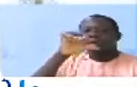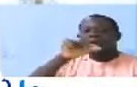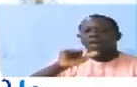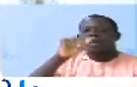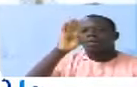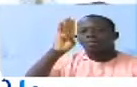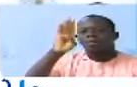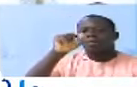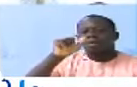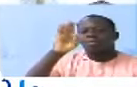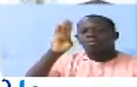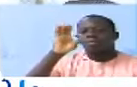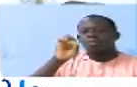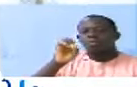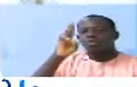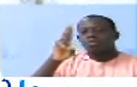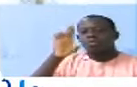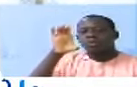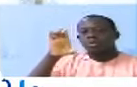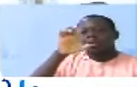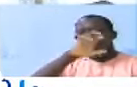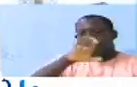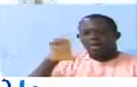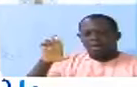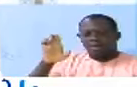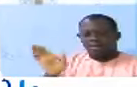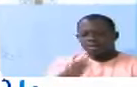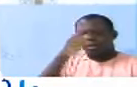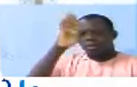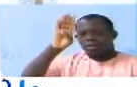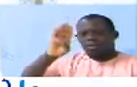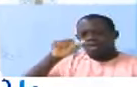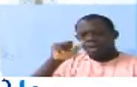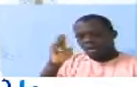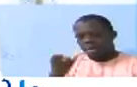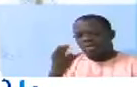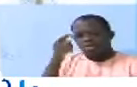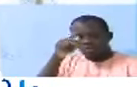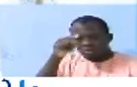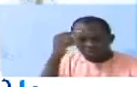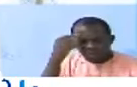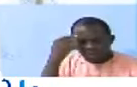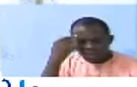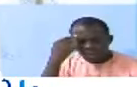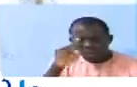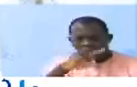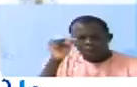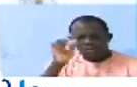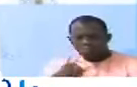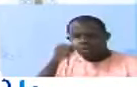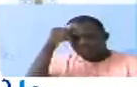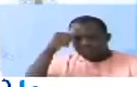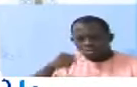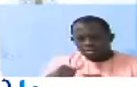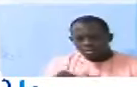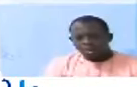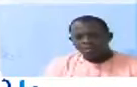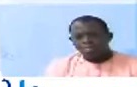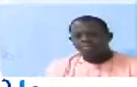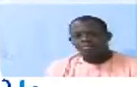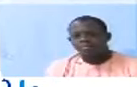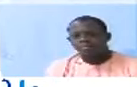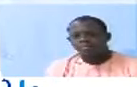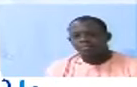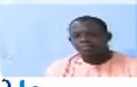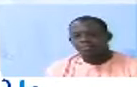a bell to you? For to make a fire Abu Bakar Bah, for see hakino mamandi domandi. Abu Bakar Bah,